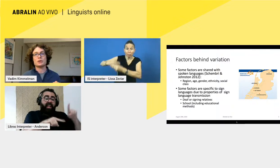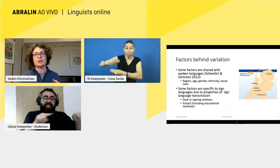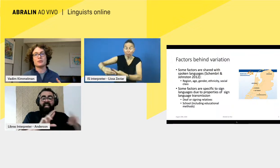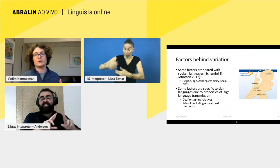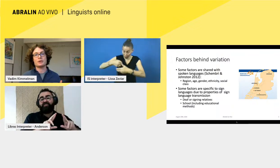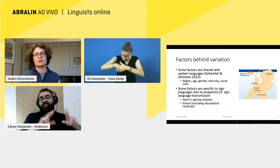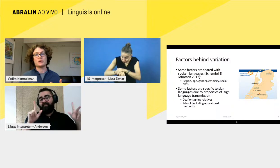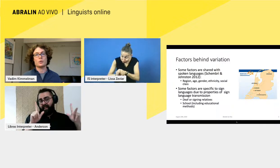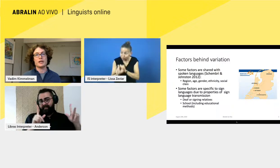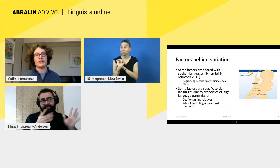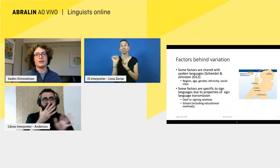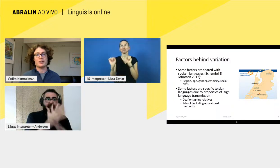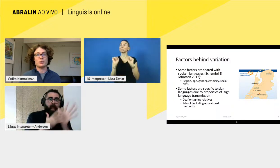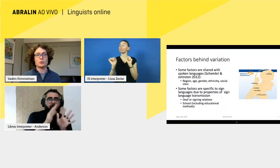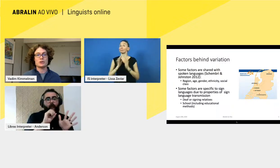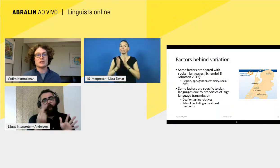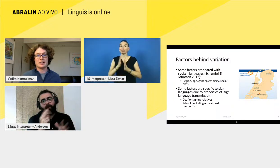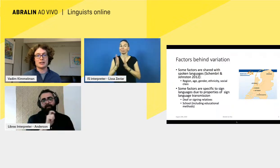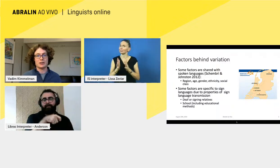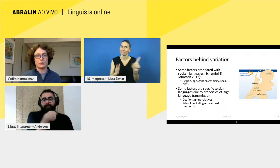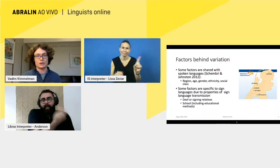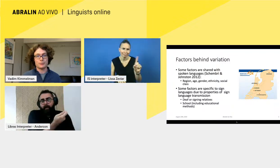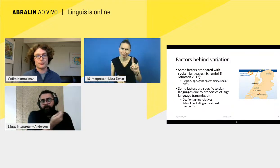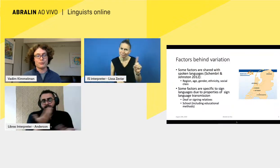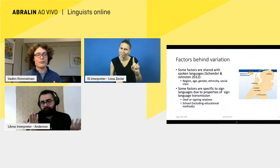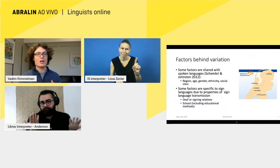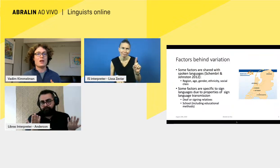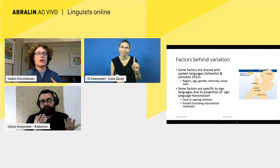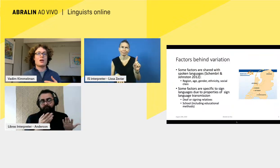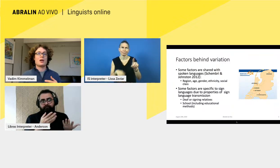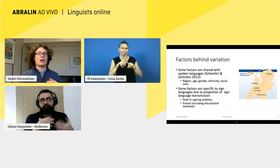can also influence the way that they use sign language.